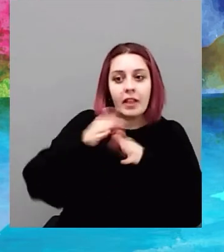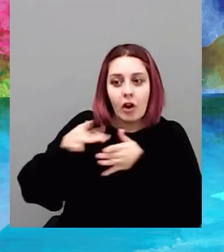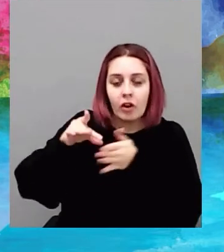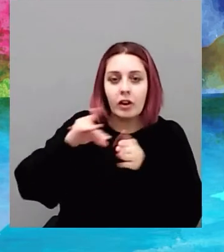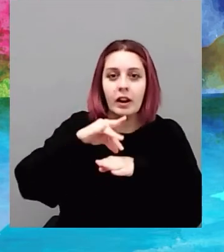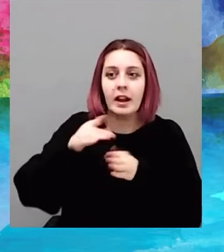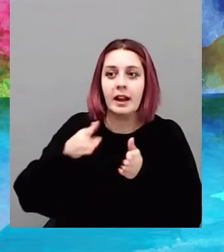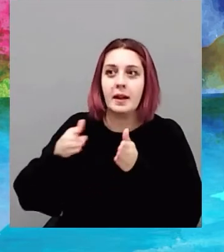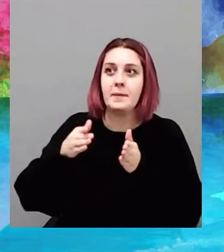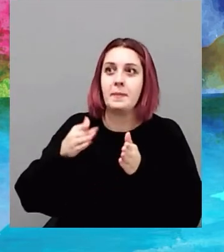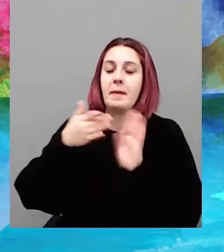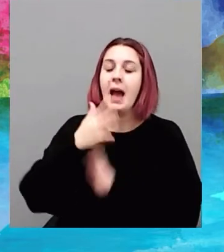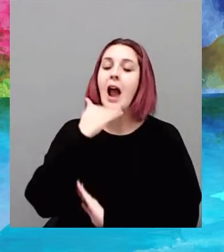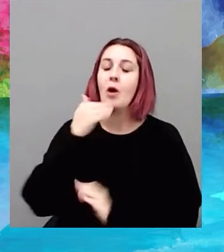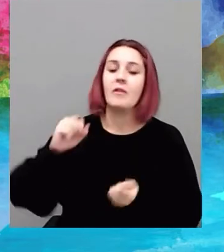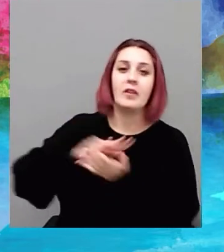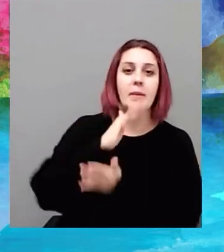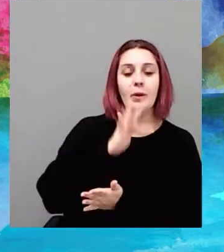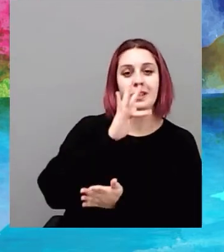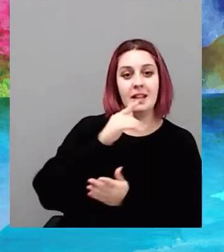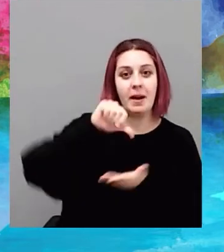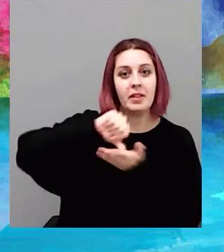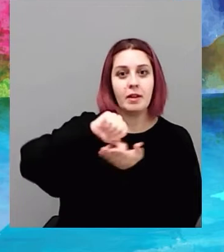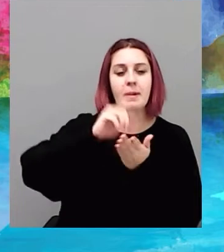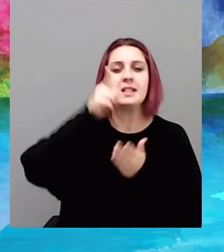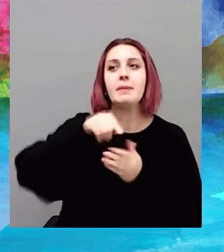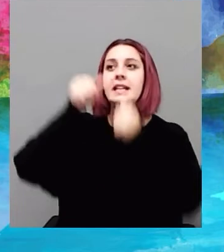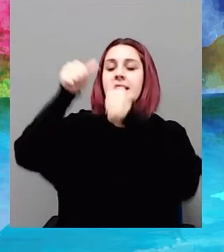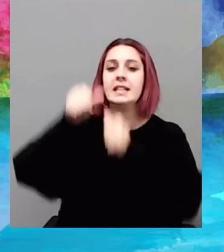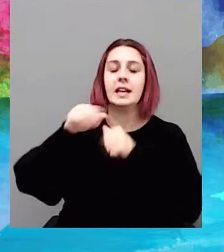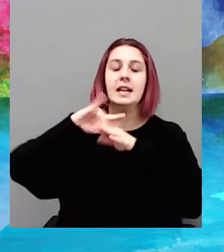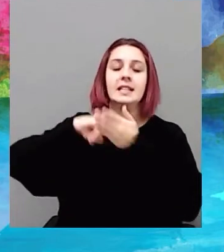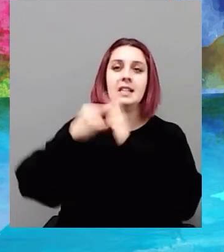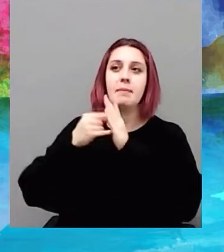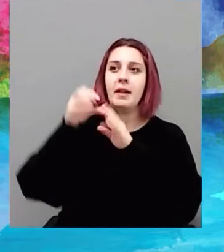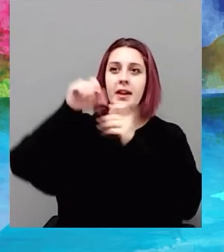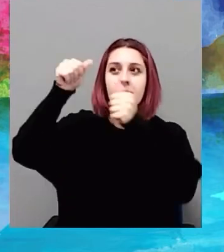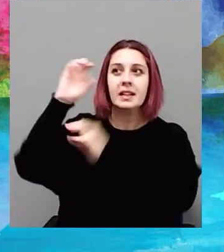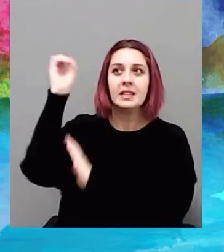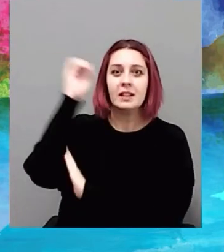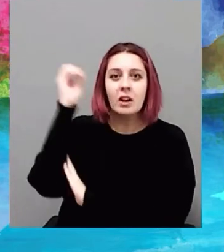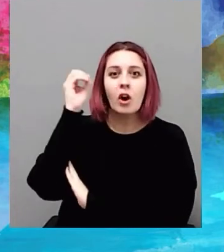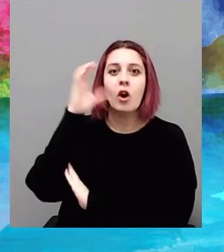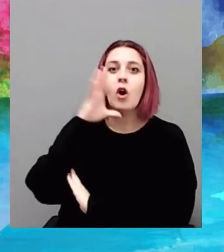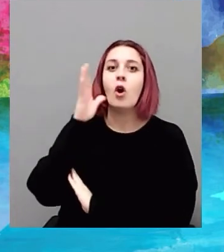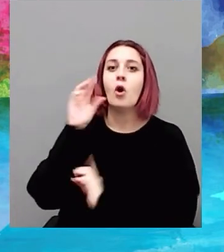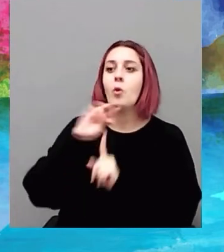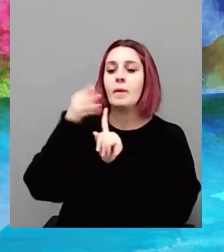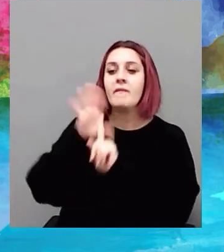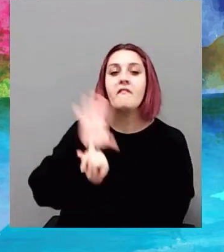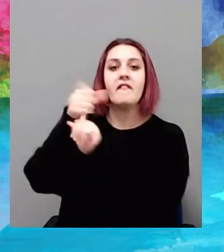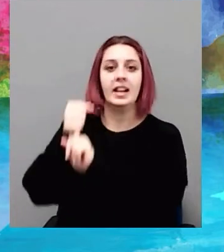Now, not only for orientation, but also there's a signaling system, a wayfinding